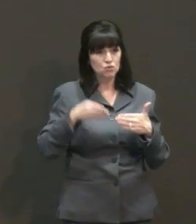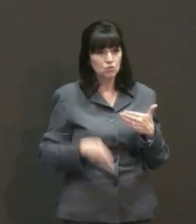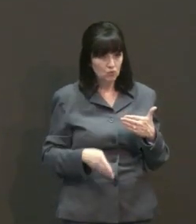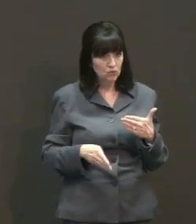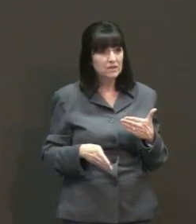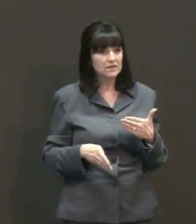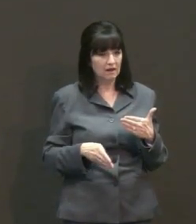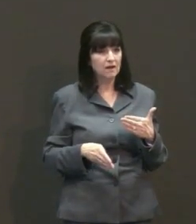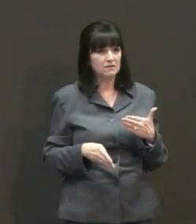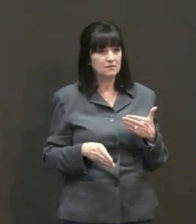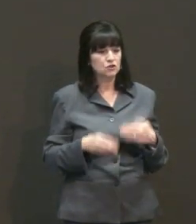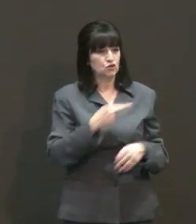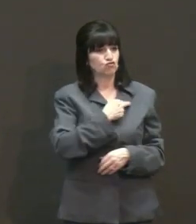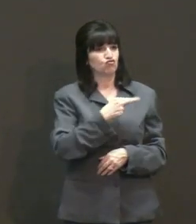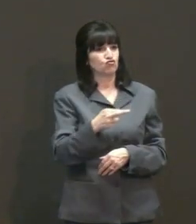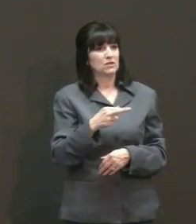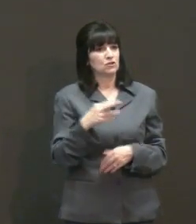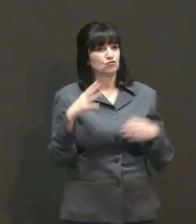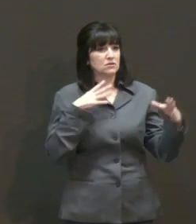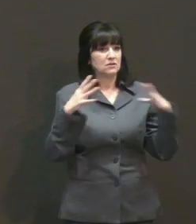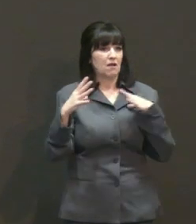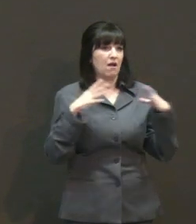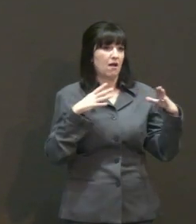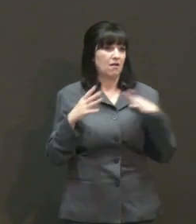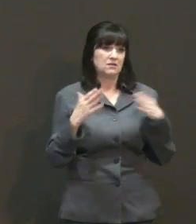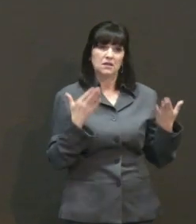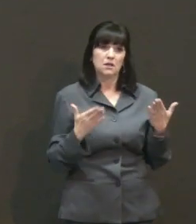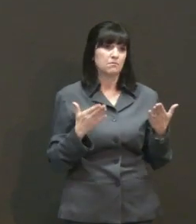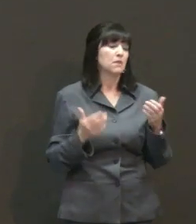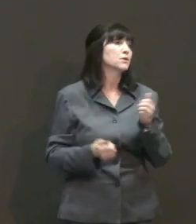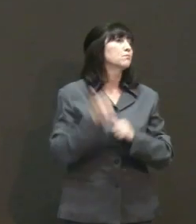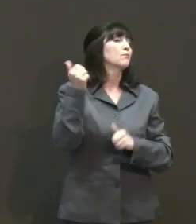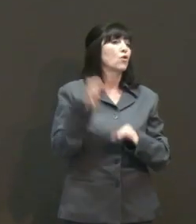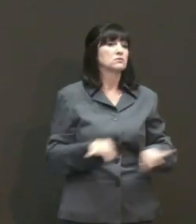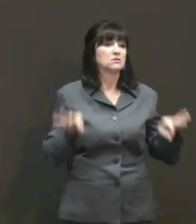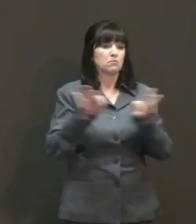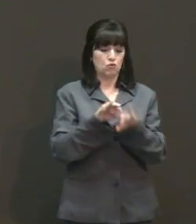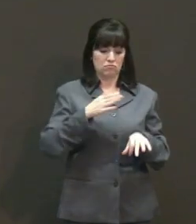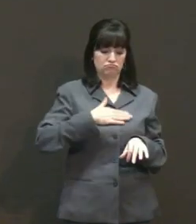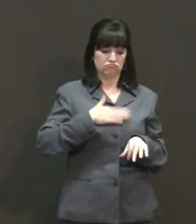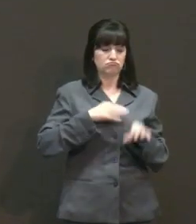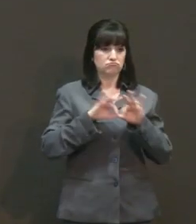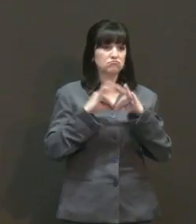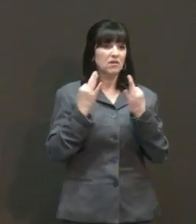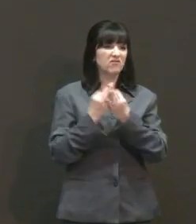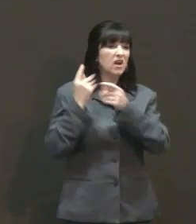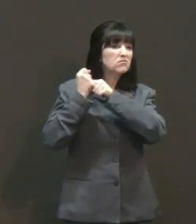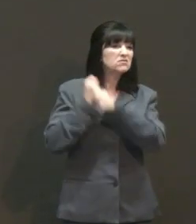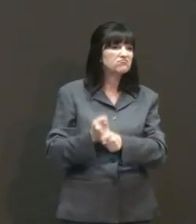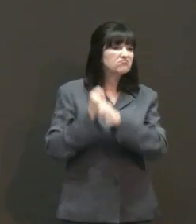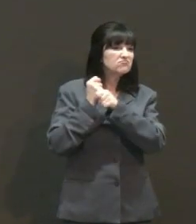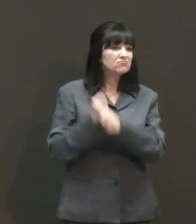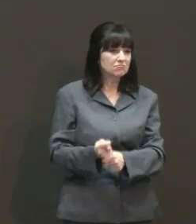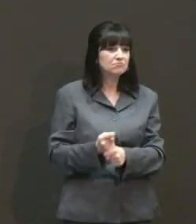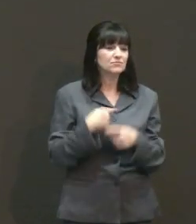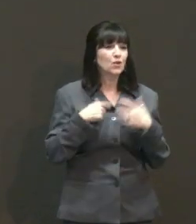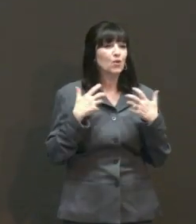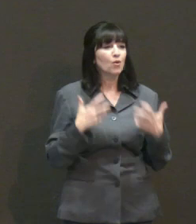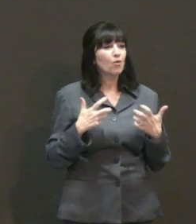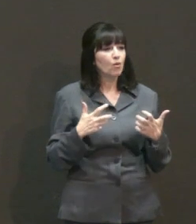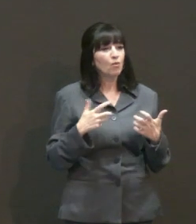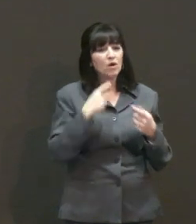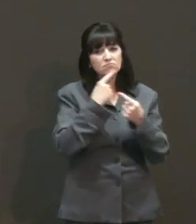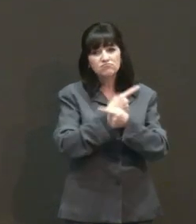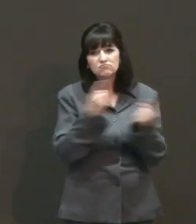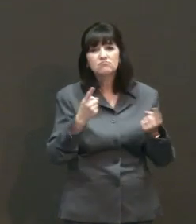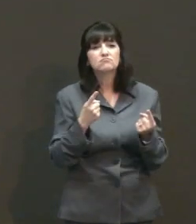not the most important religious holiday in certain traditions of my own. And I just want to wish everybody a happy